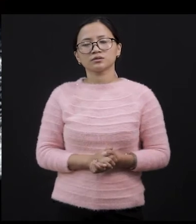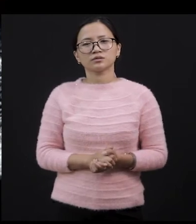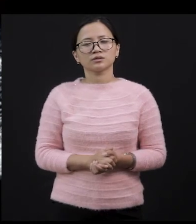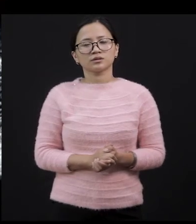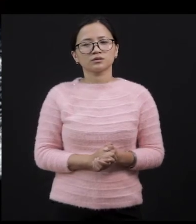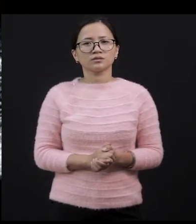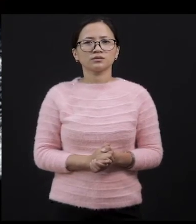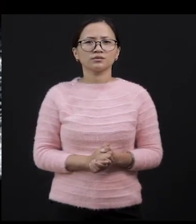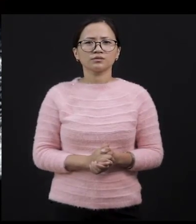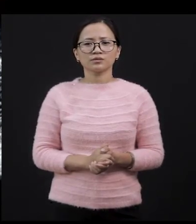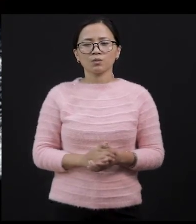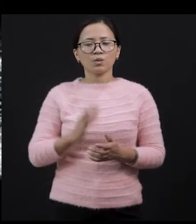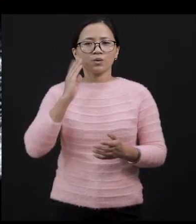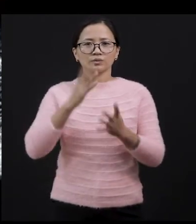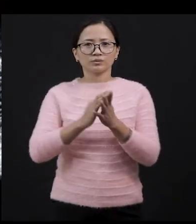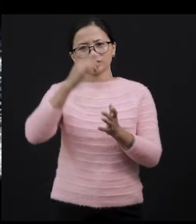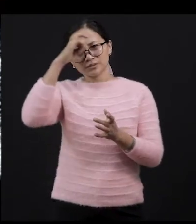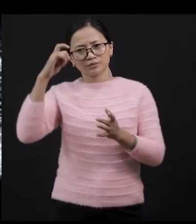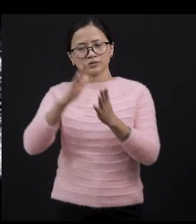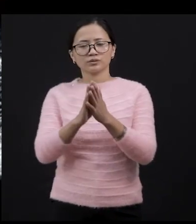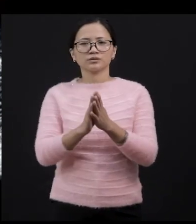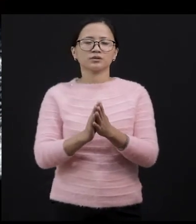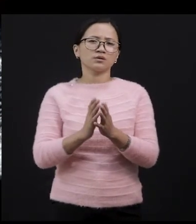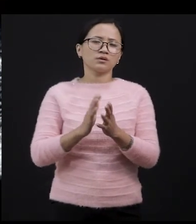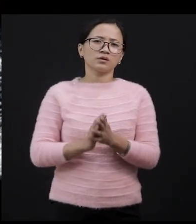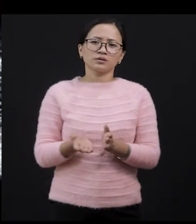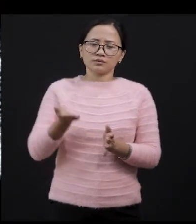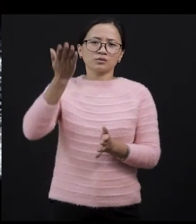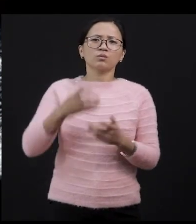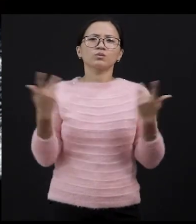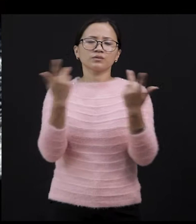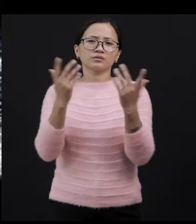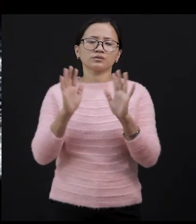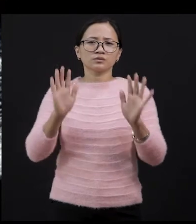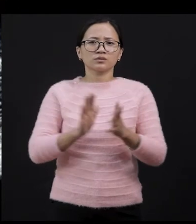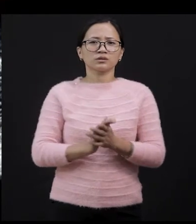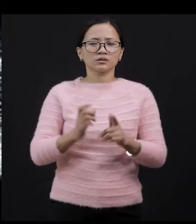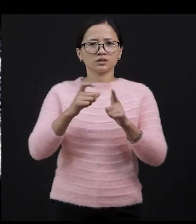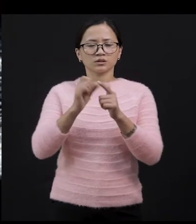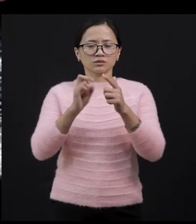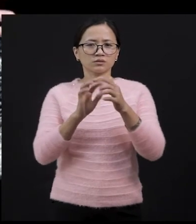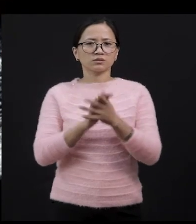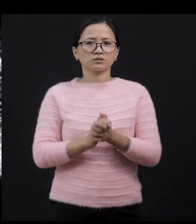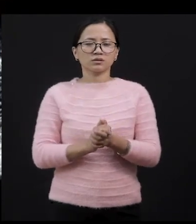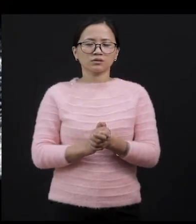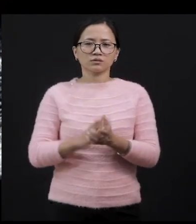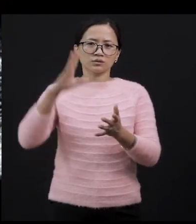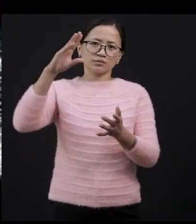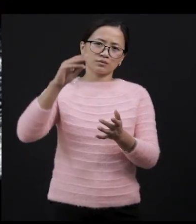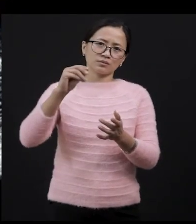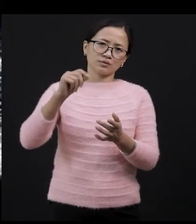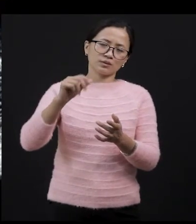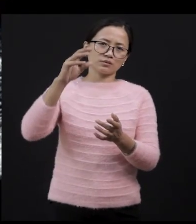Now, when the temperature of our earth increases, then what will happen? The ice will start to melt like